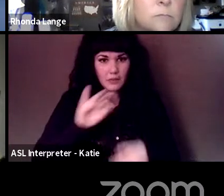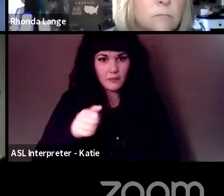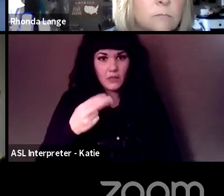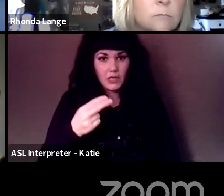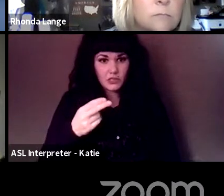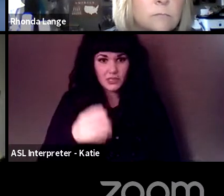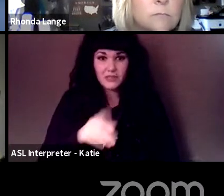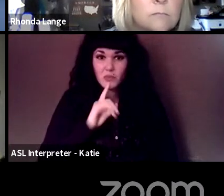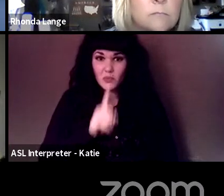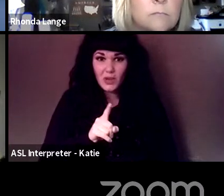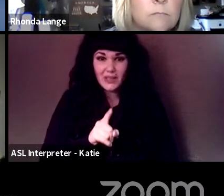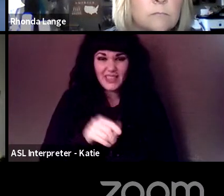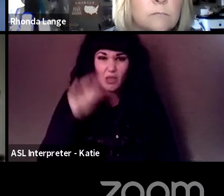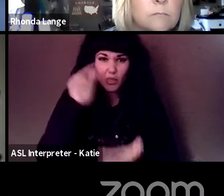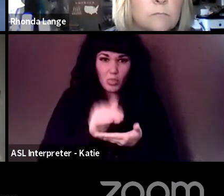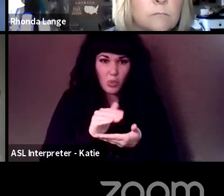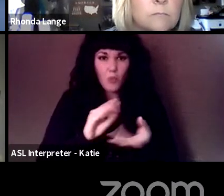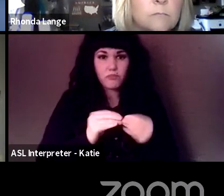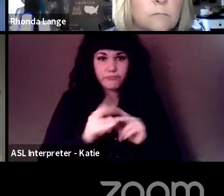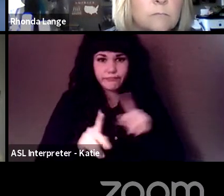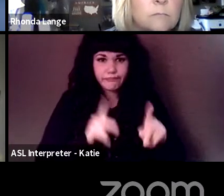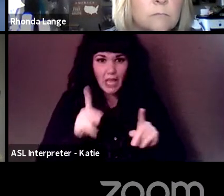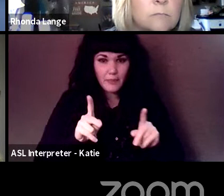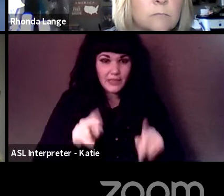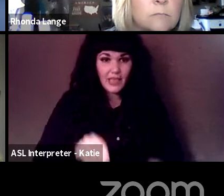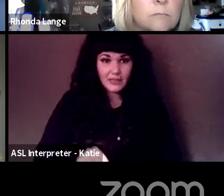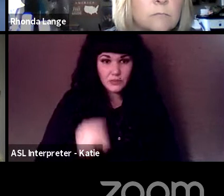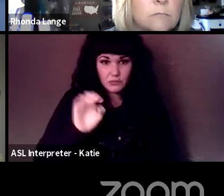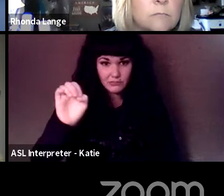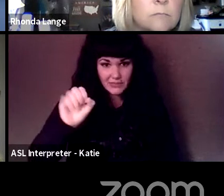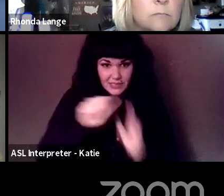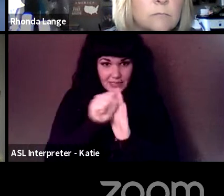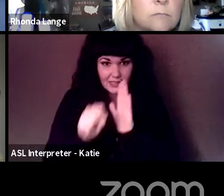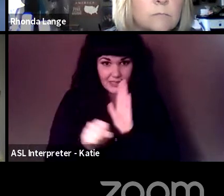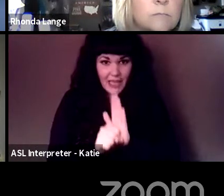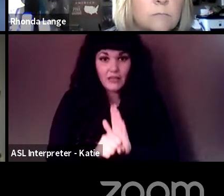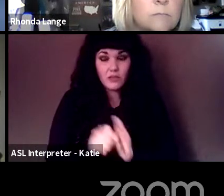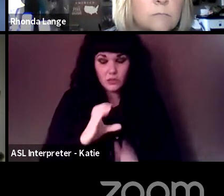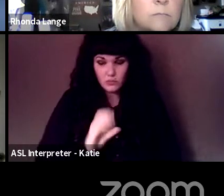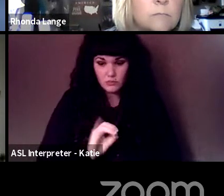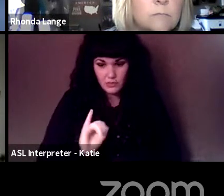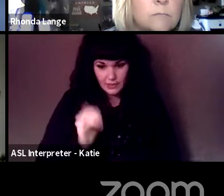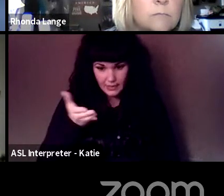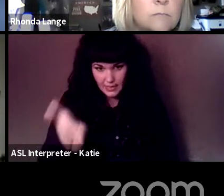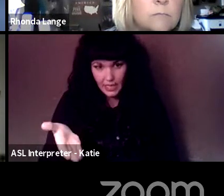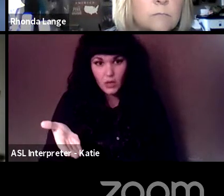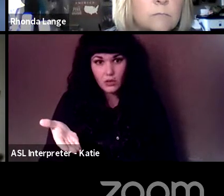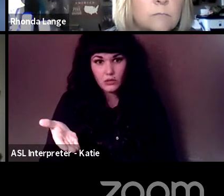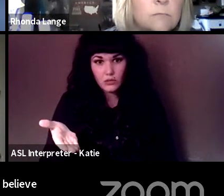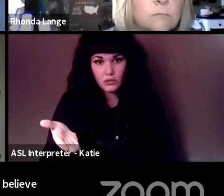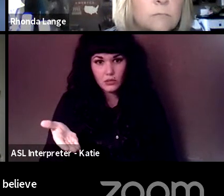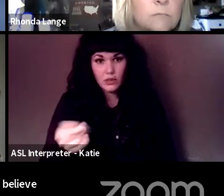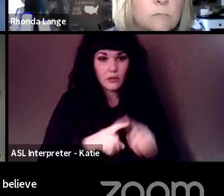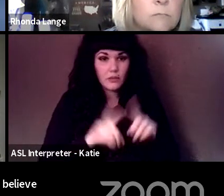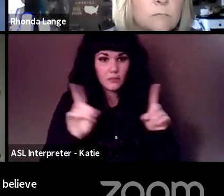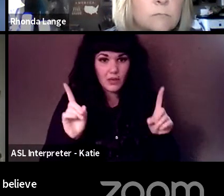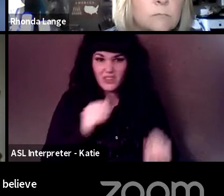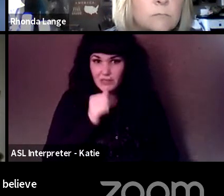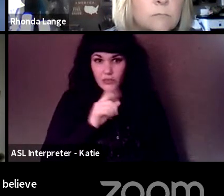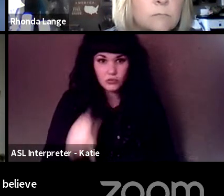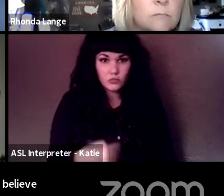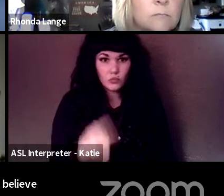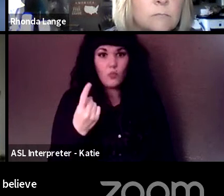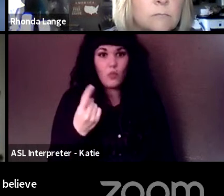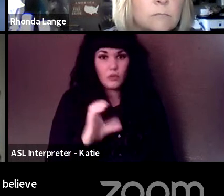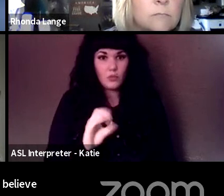and I believe there's a community of interest there. I don't think there is a community of interest in many parts of this state.